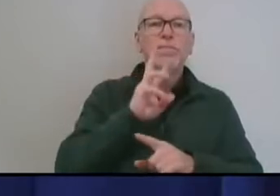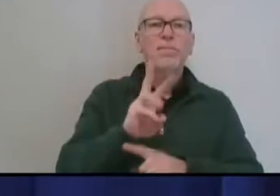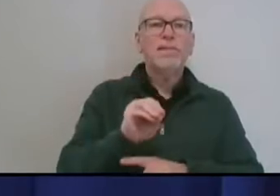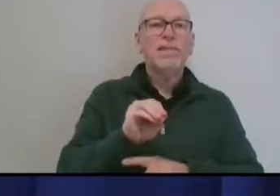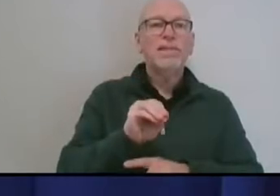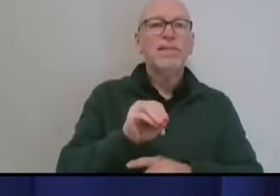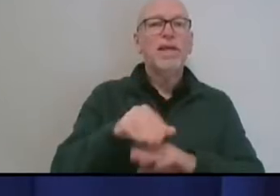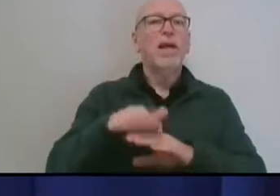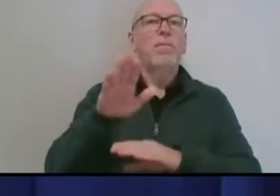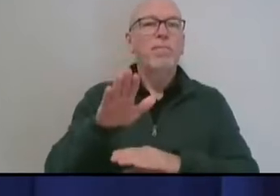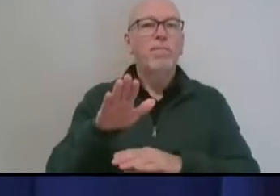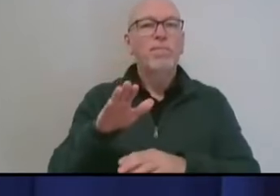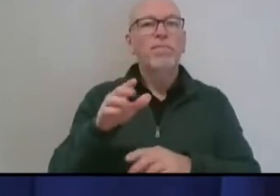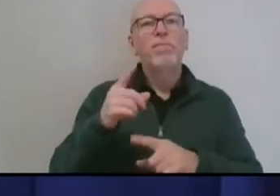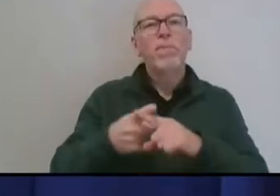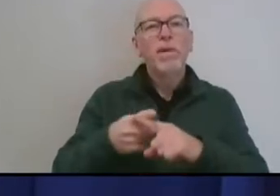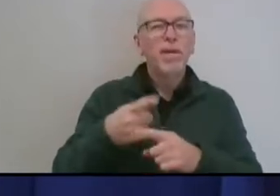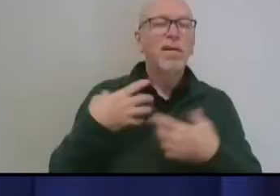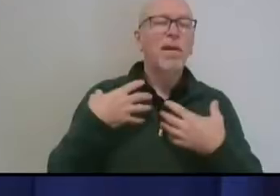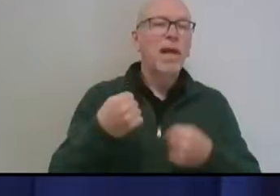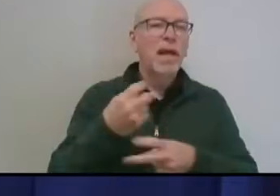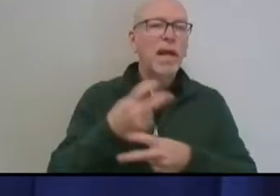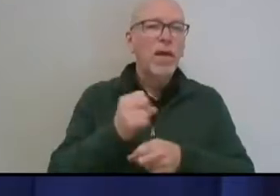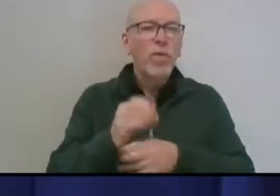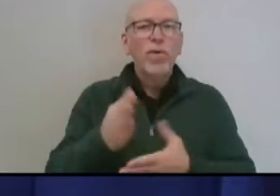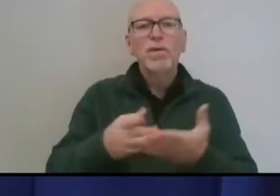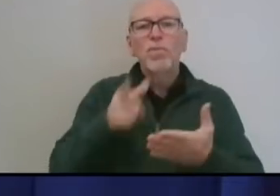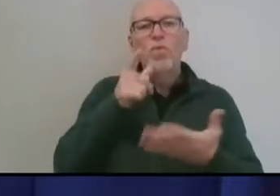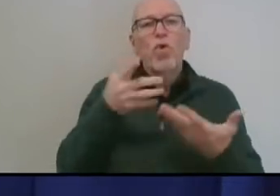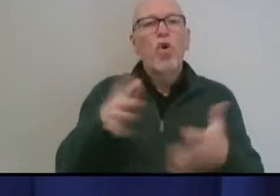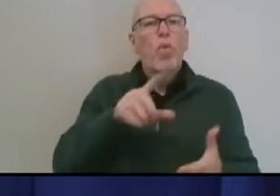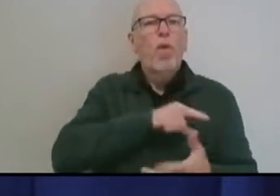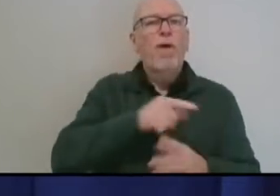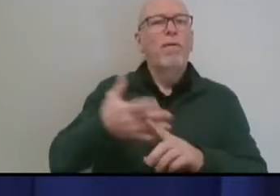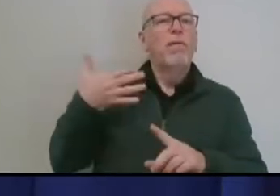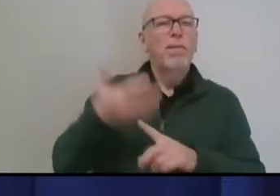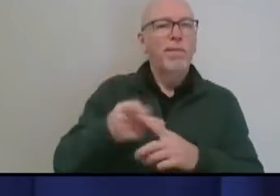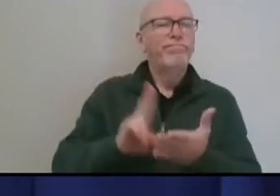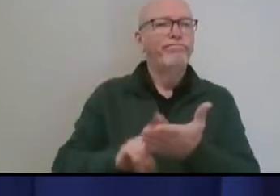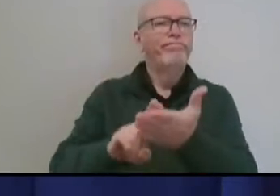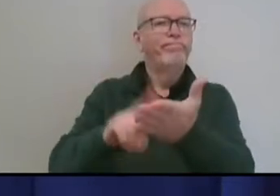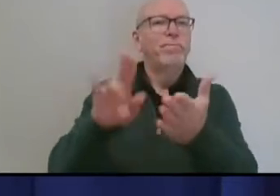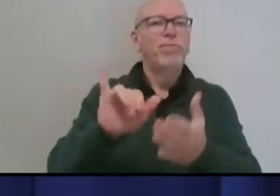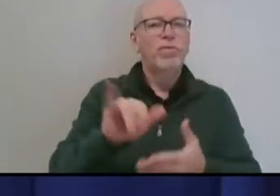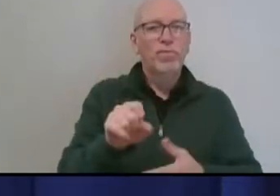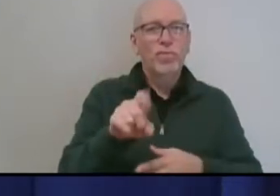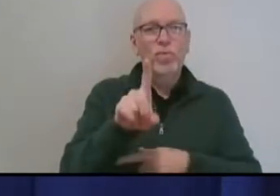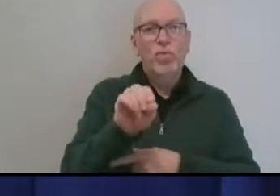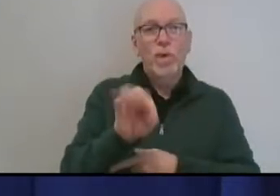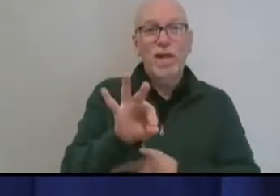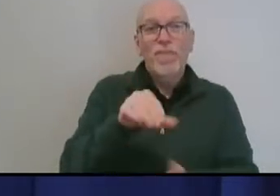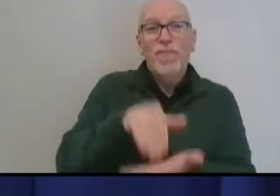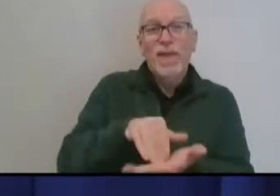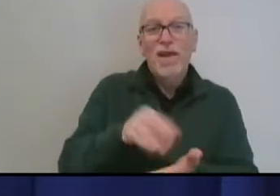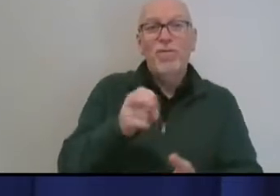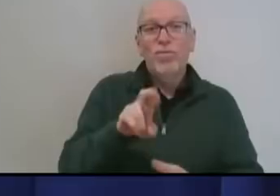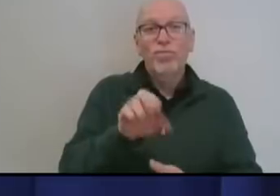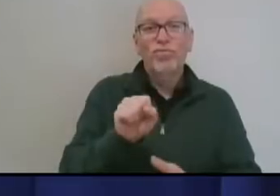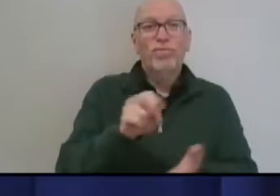and above, or healthcare workers. Others that were already eligible also sign up. So 109,000 Hoosiers signing